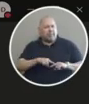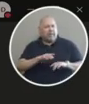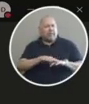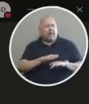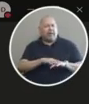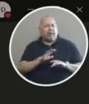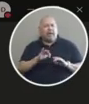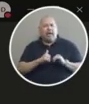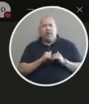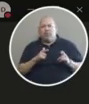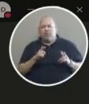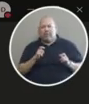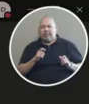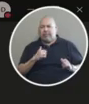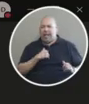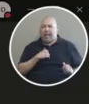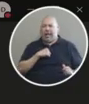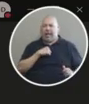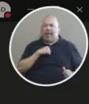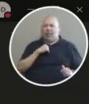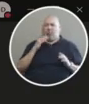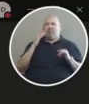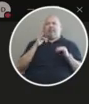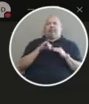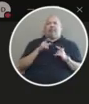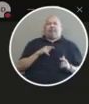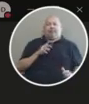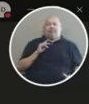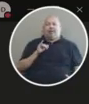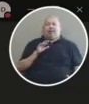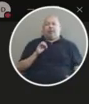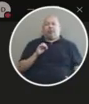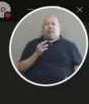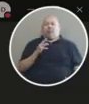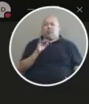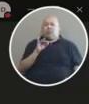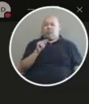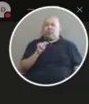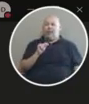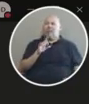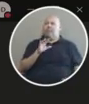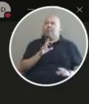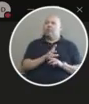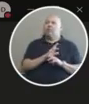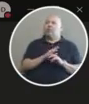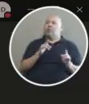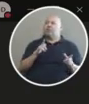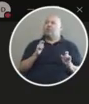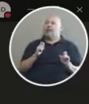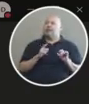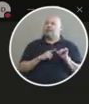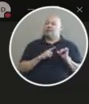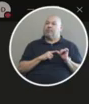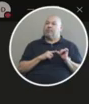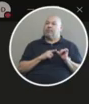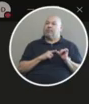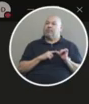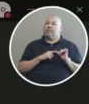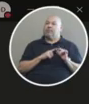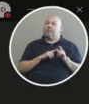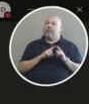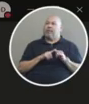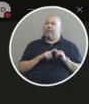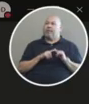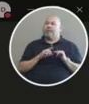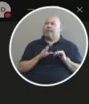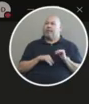how quickly. I would expect that these micro grants will be used quicker first than